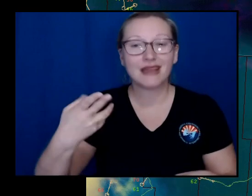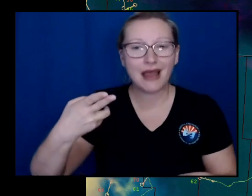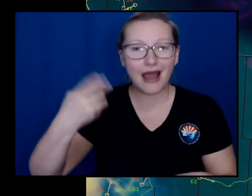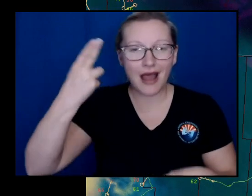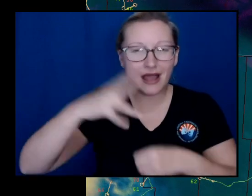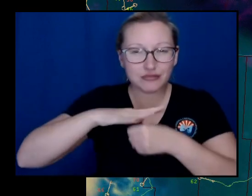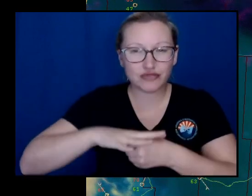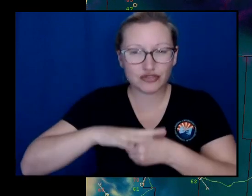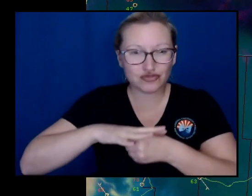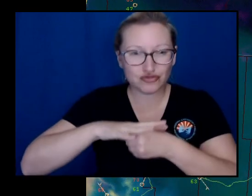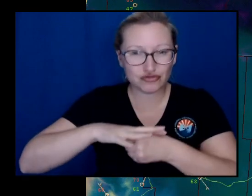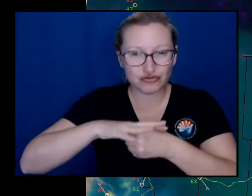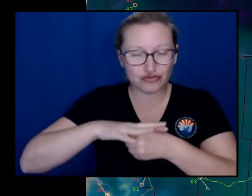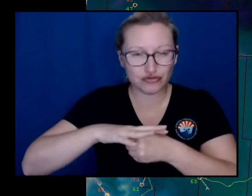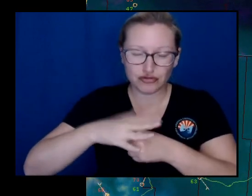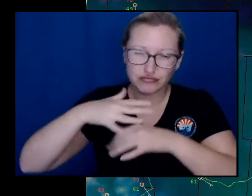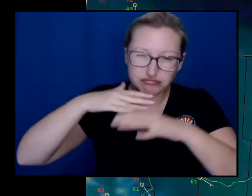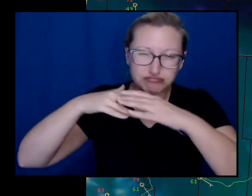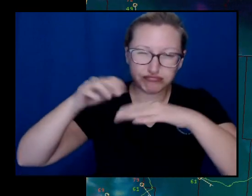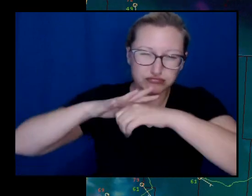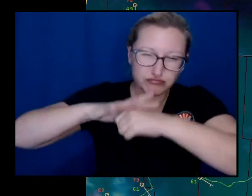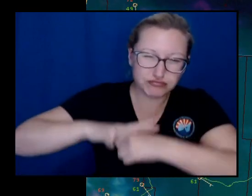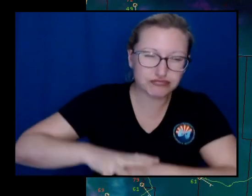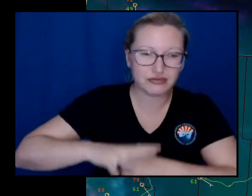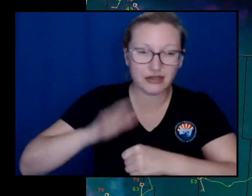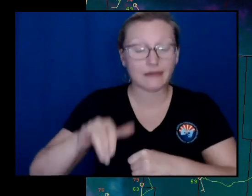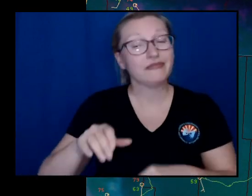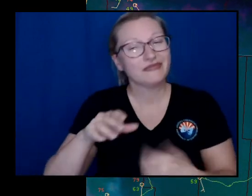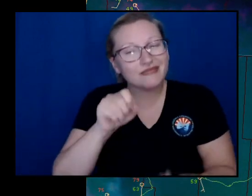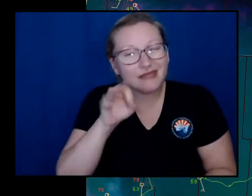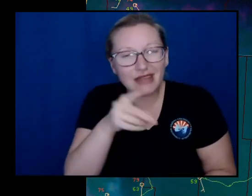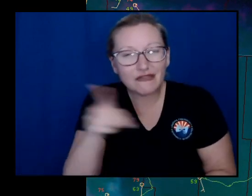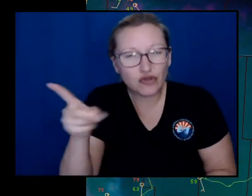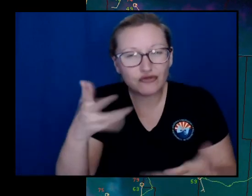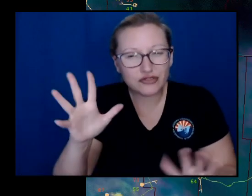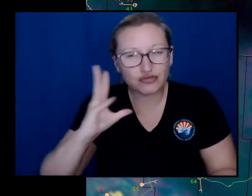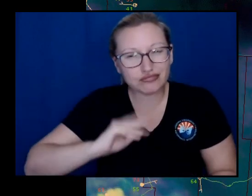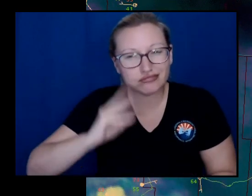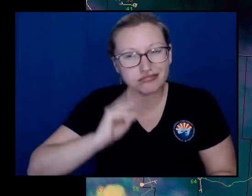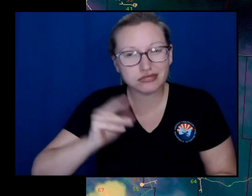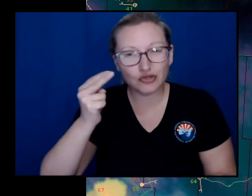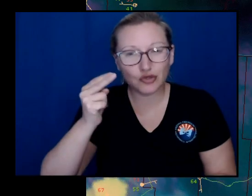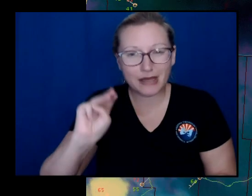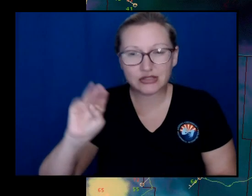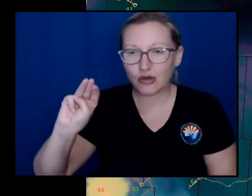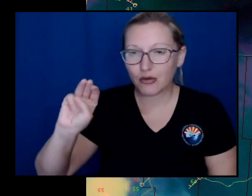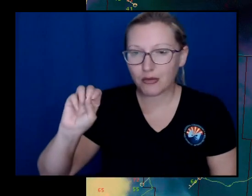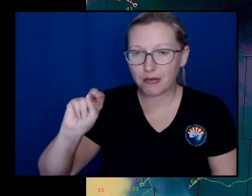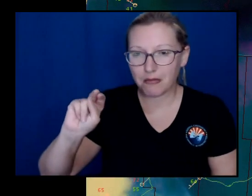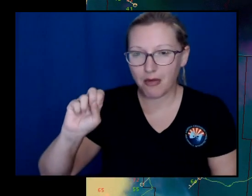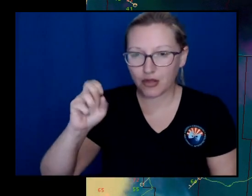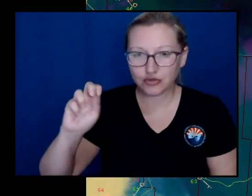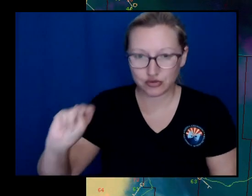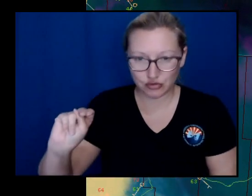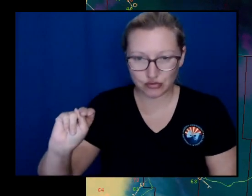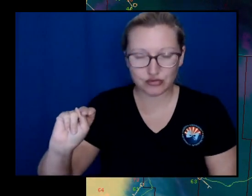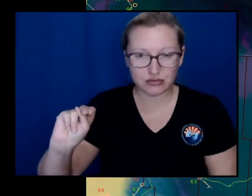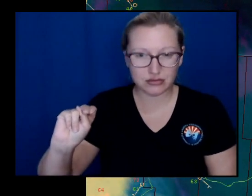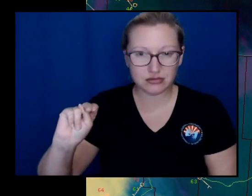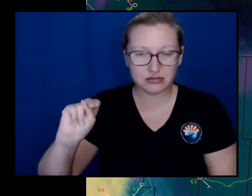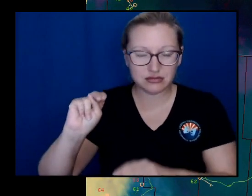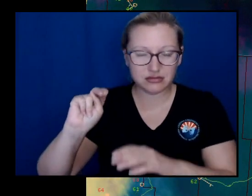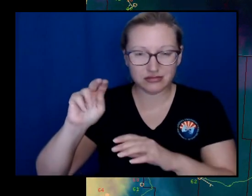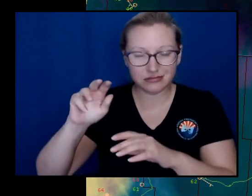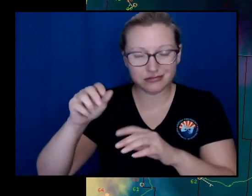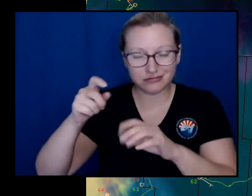with monsoon season in New Mexico, you're very familiar with what we call the Four Corners High. And what it